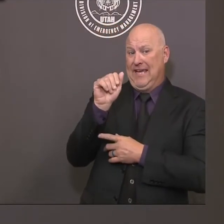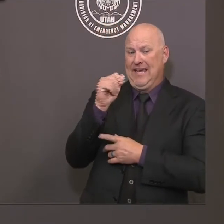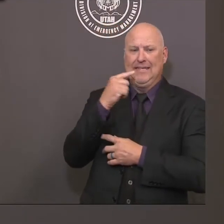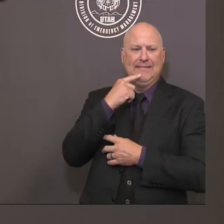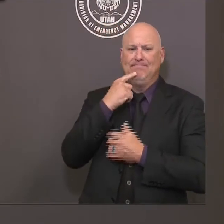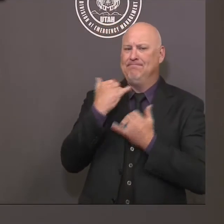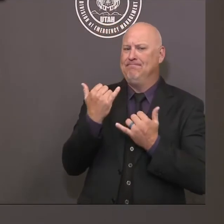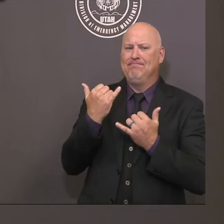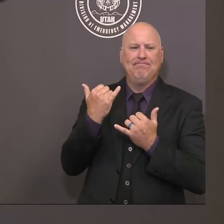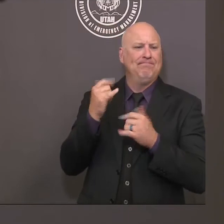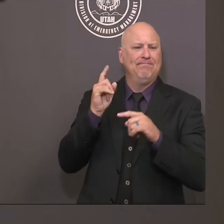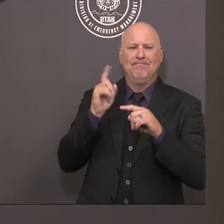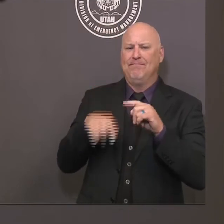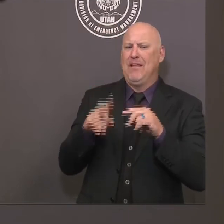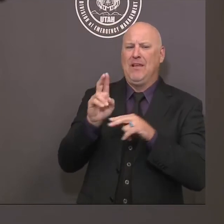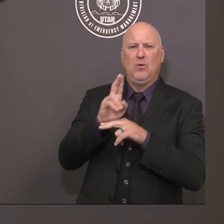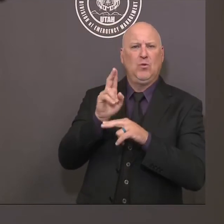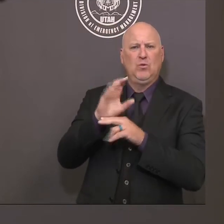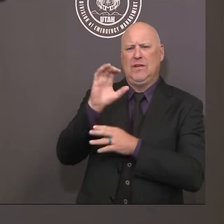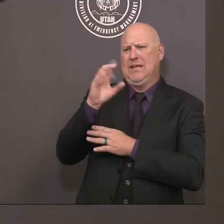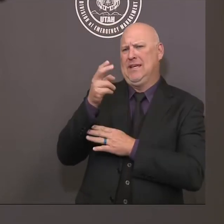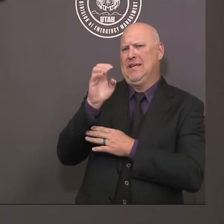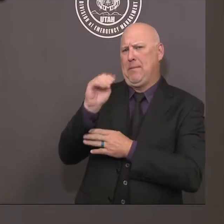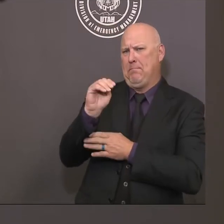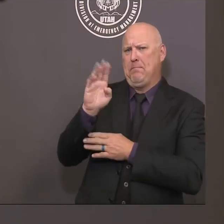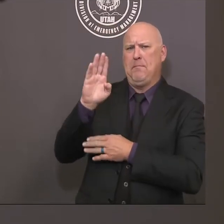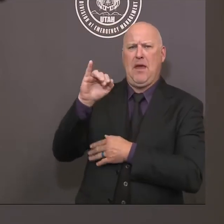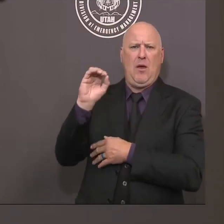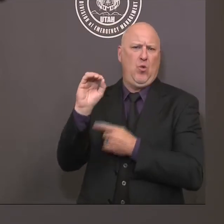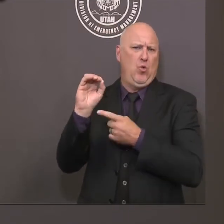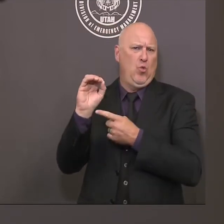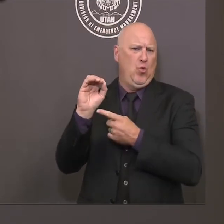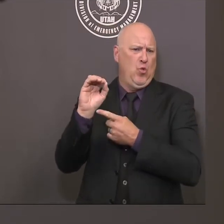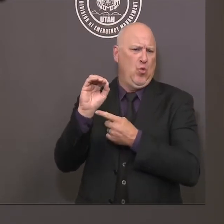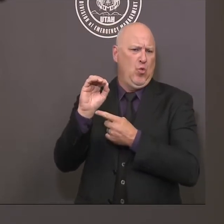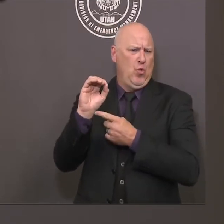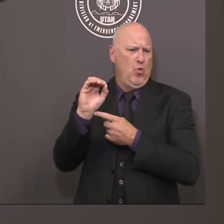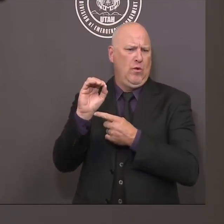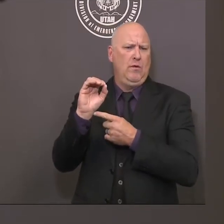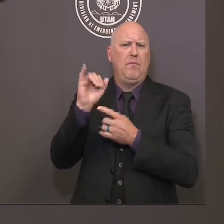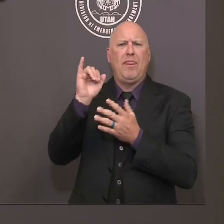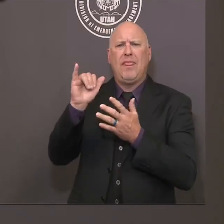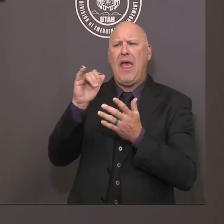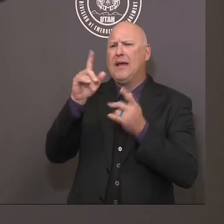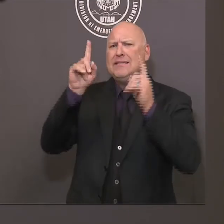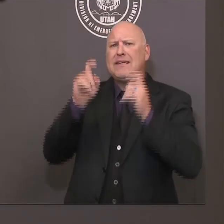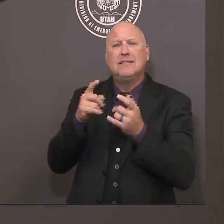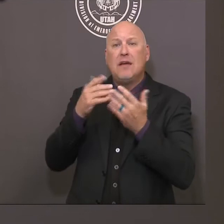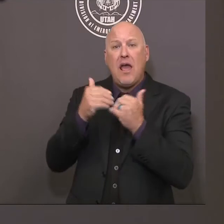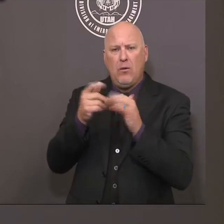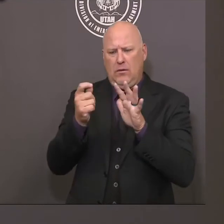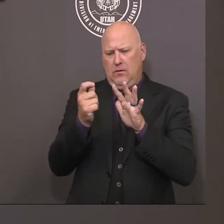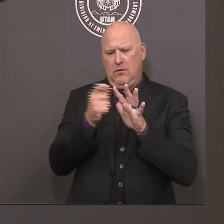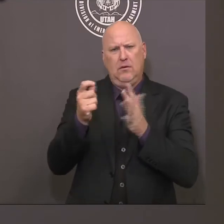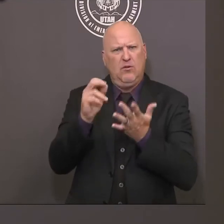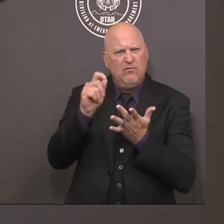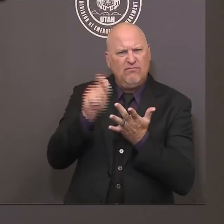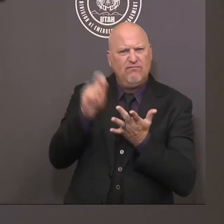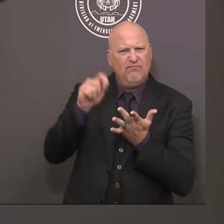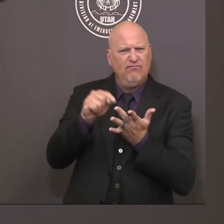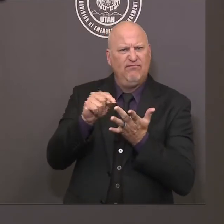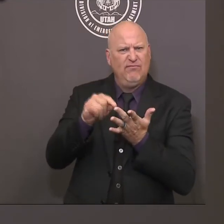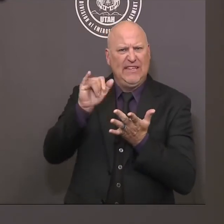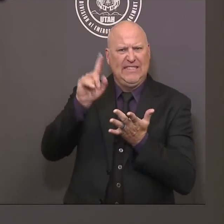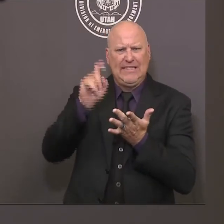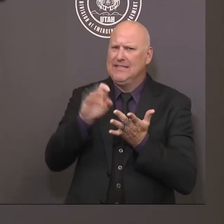which is a finger prick test that's been used at several different sites across the state of Utah. I wanted to get your reaction to that, and also